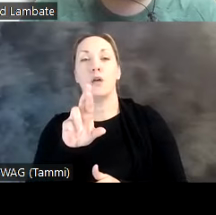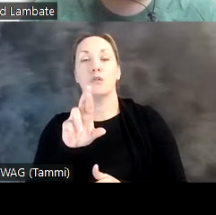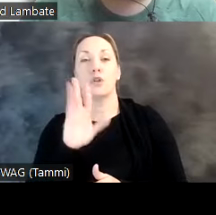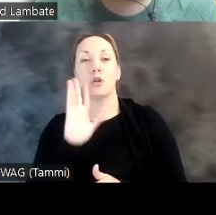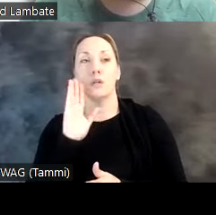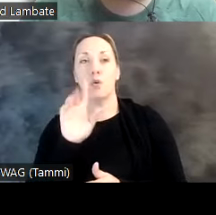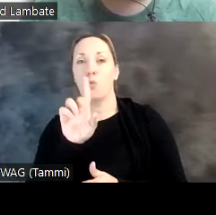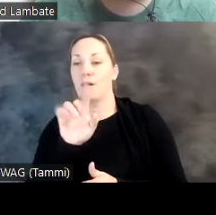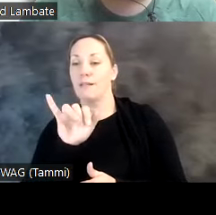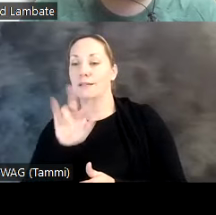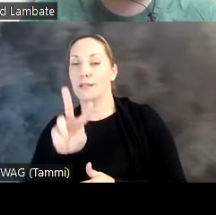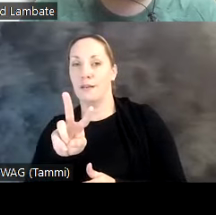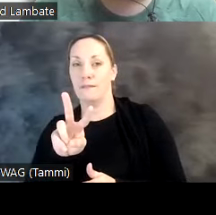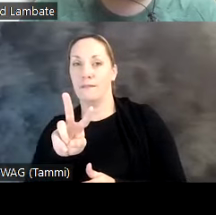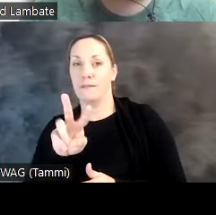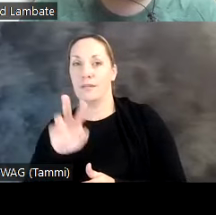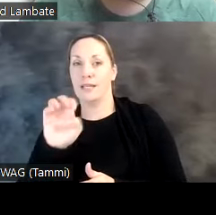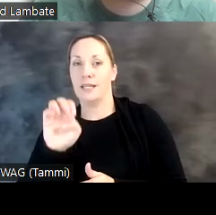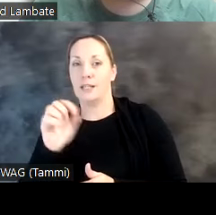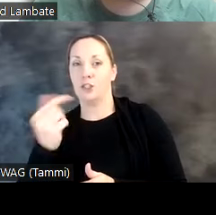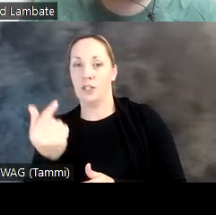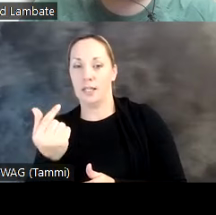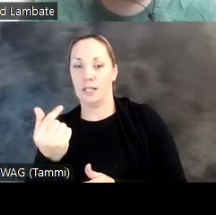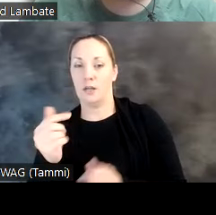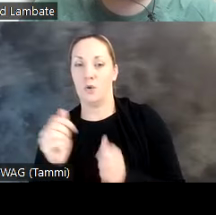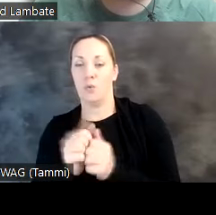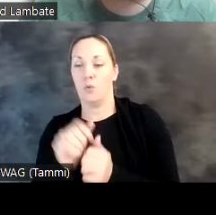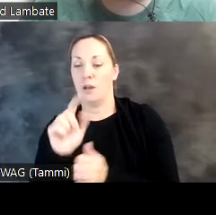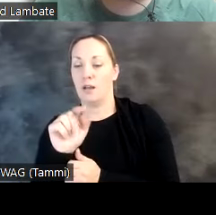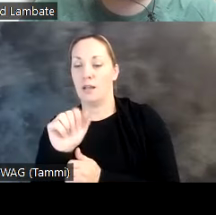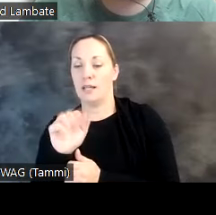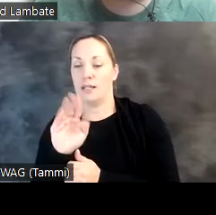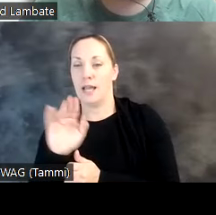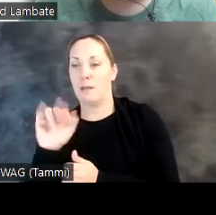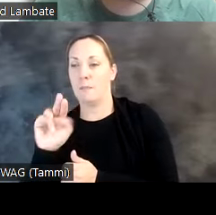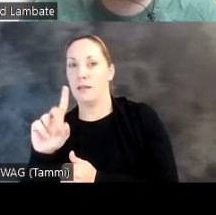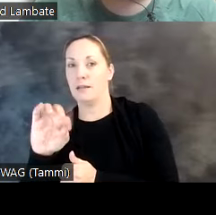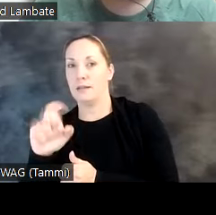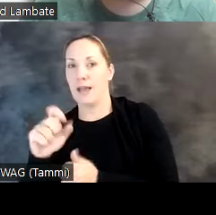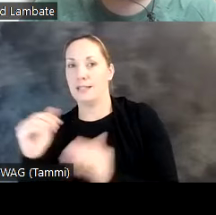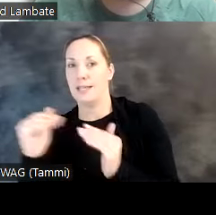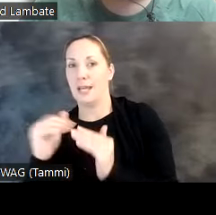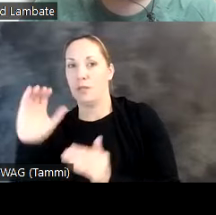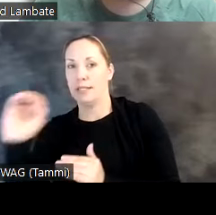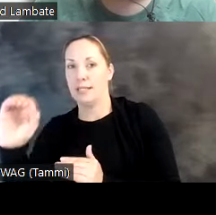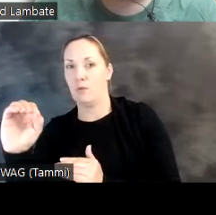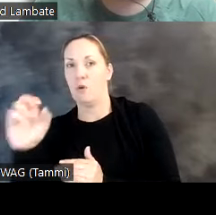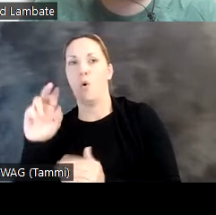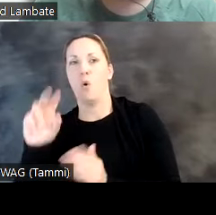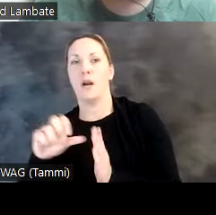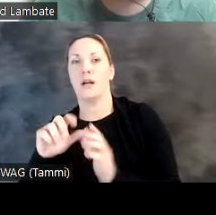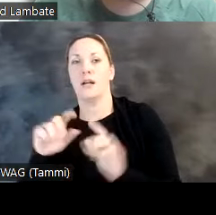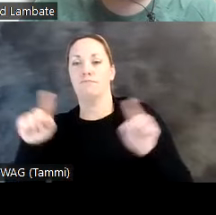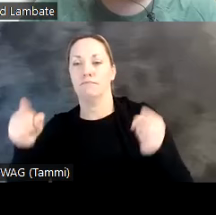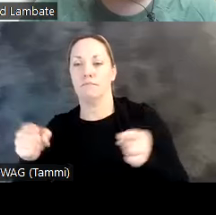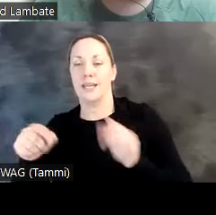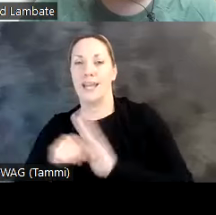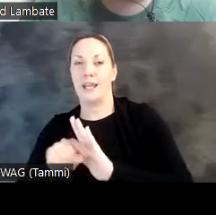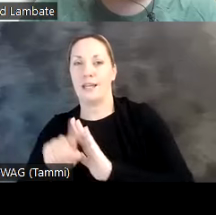div e.g. with tab index equals 0 or in parentheses